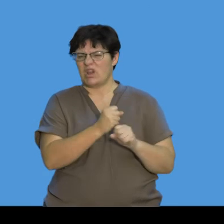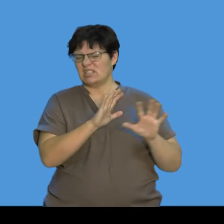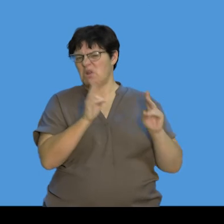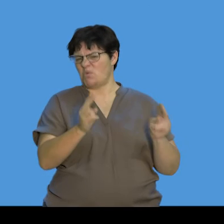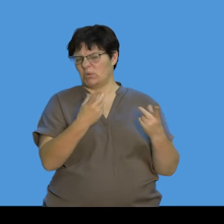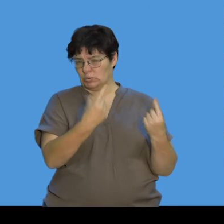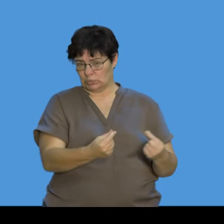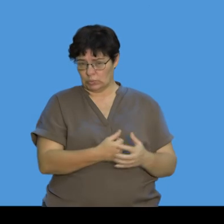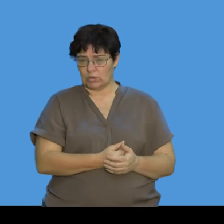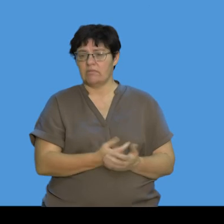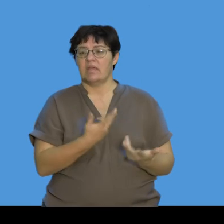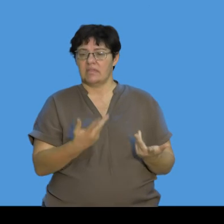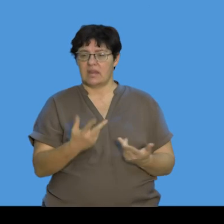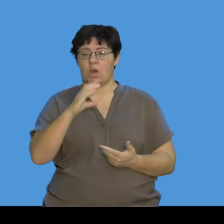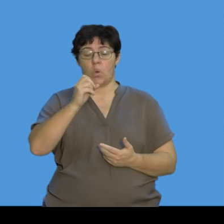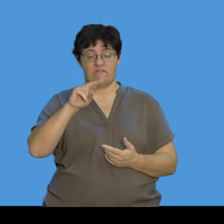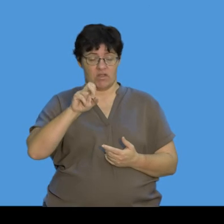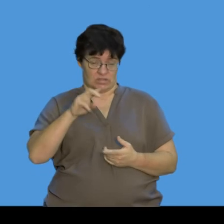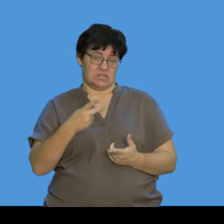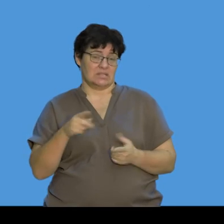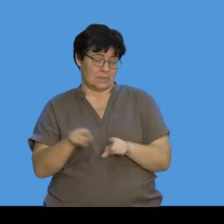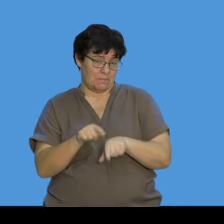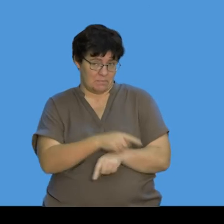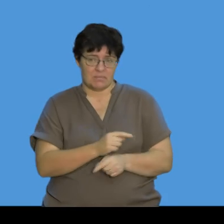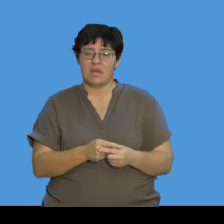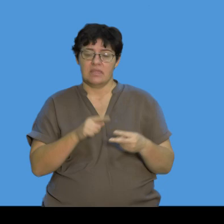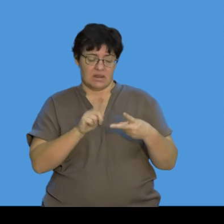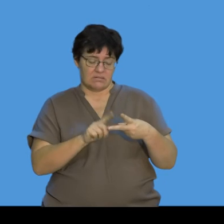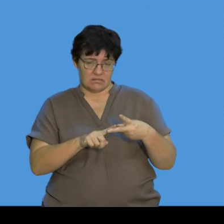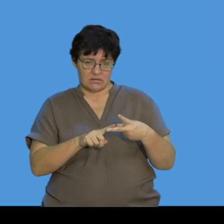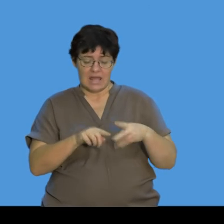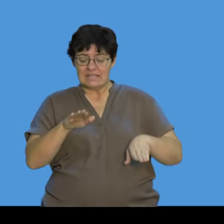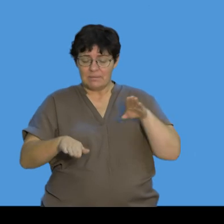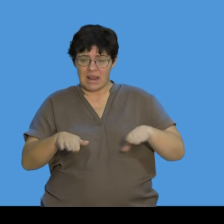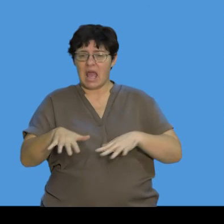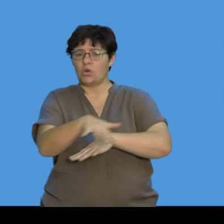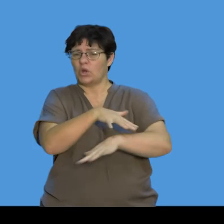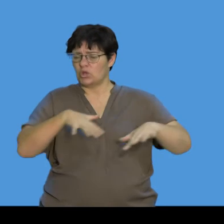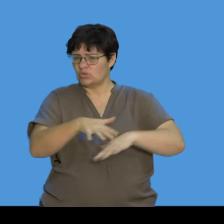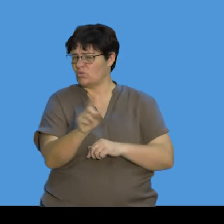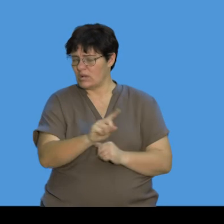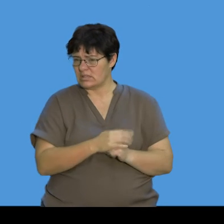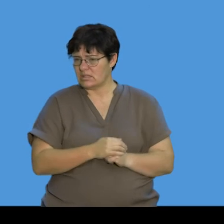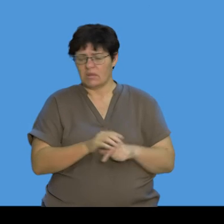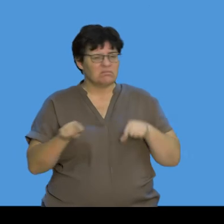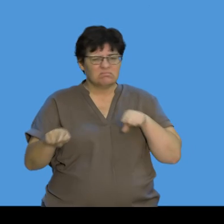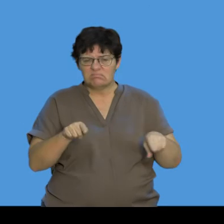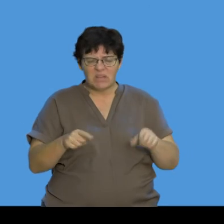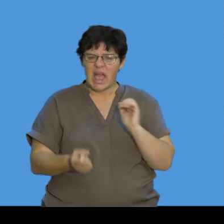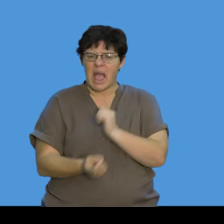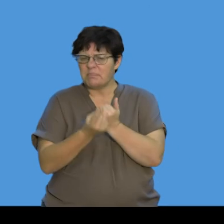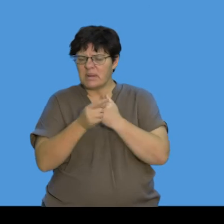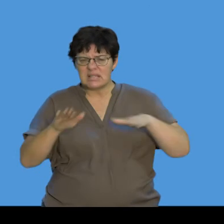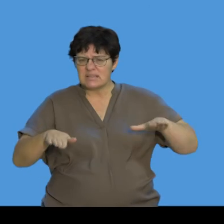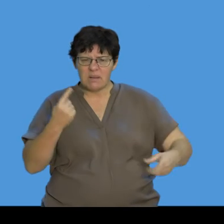10, and the converse thereof, and then the conditions for similarity. How do two things become